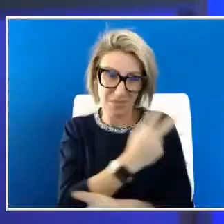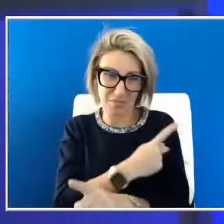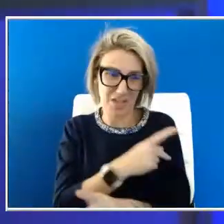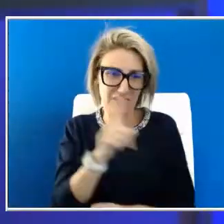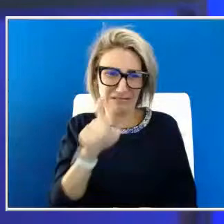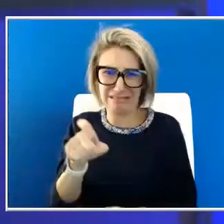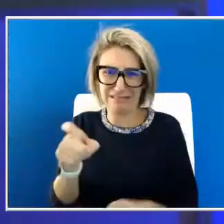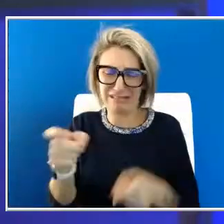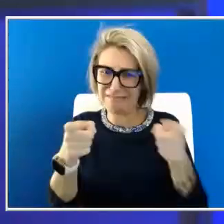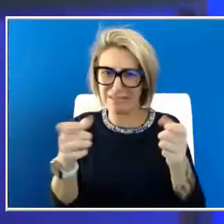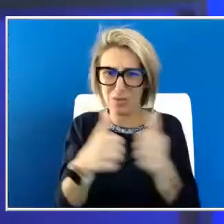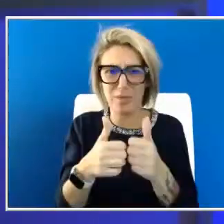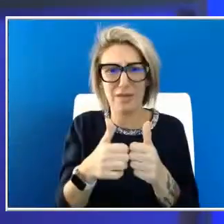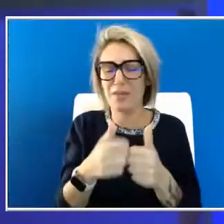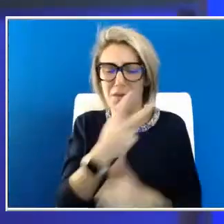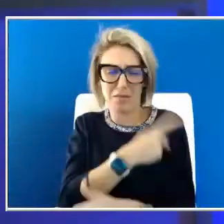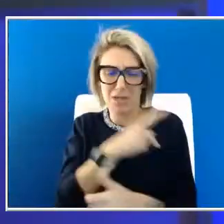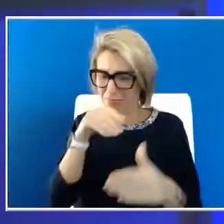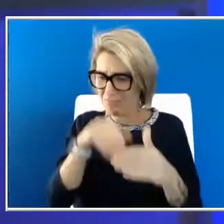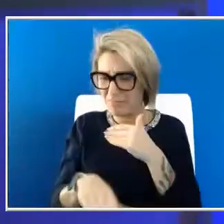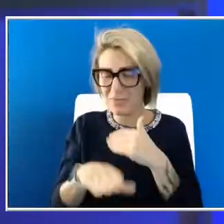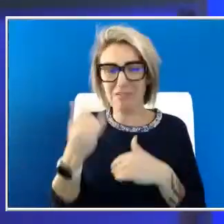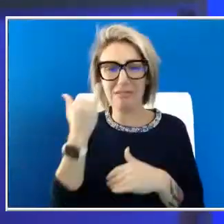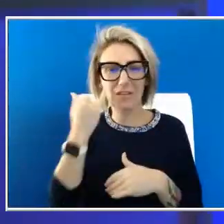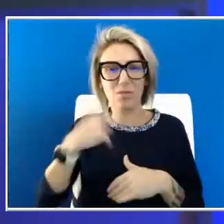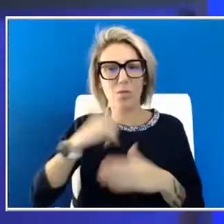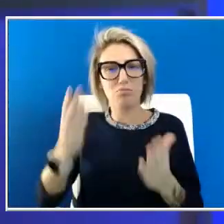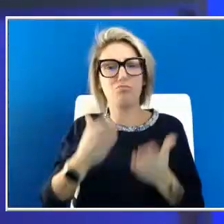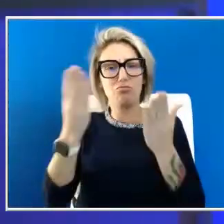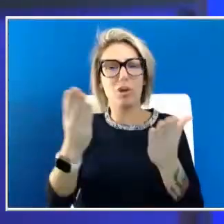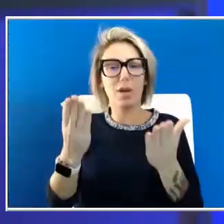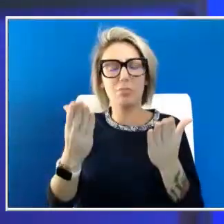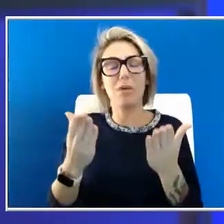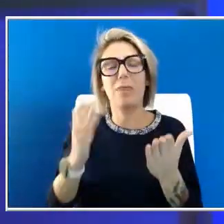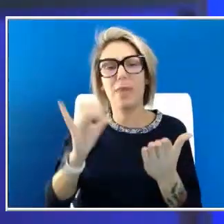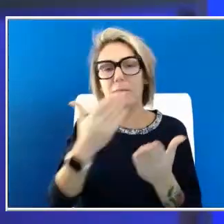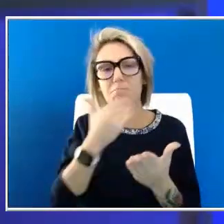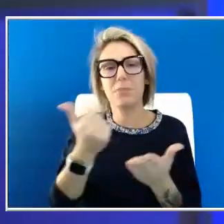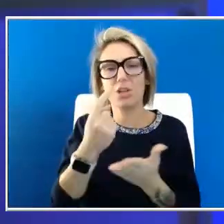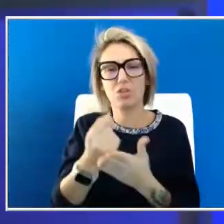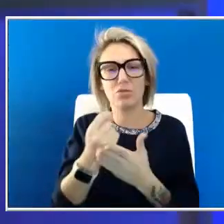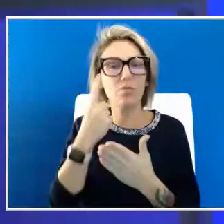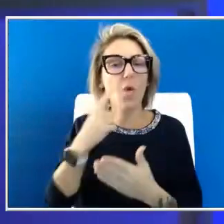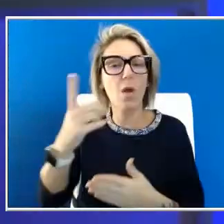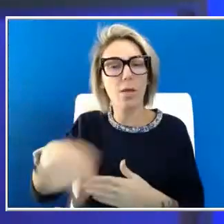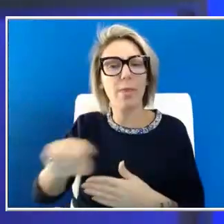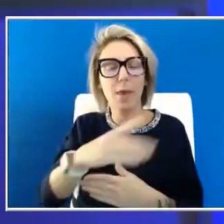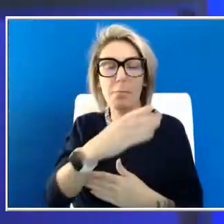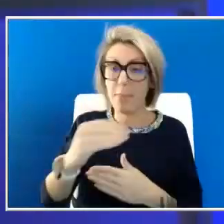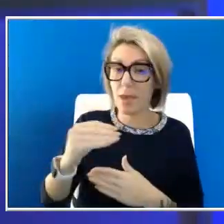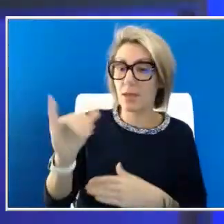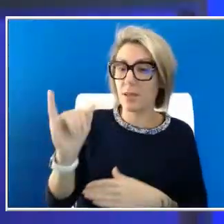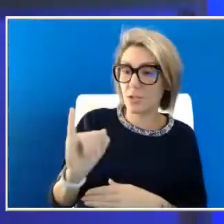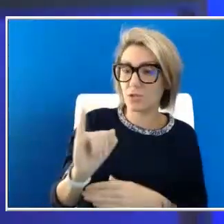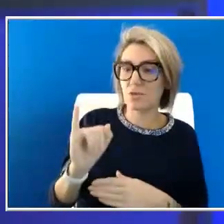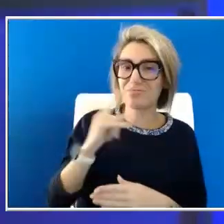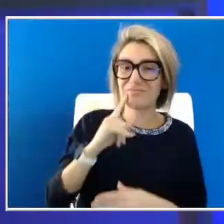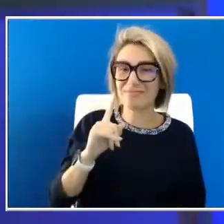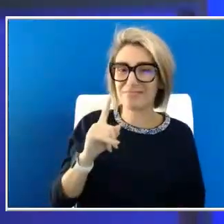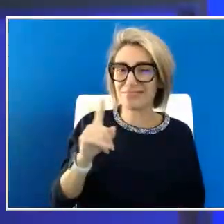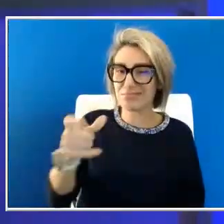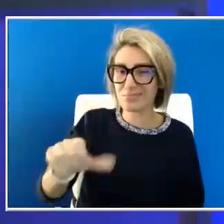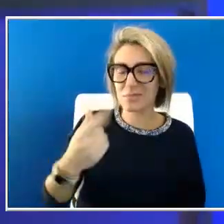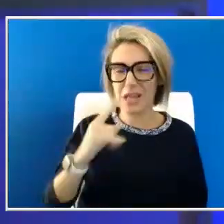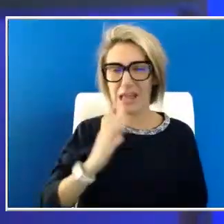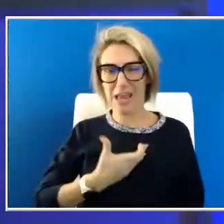know, the patient can come in if we recommend proton therapy as the best treatment for them, and if the insurance denies it, our